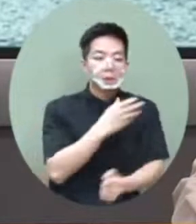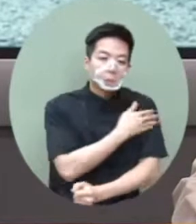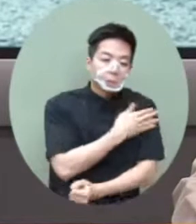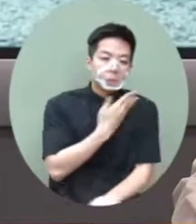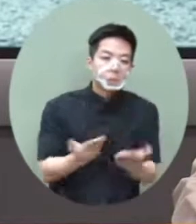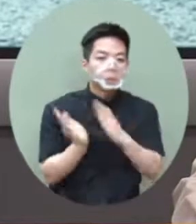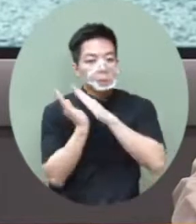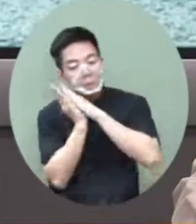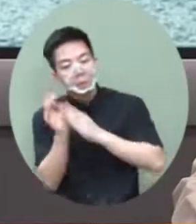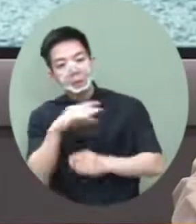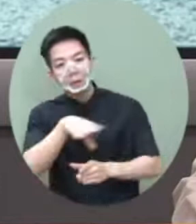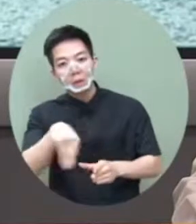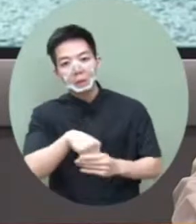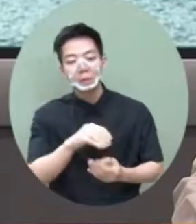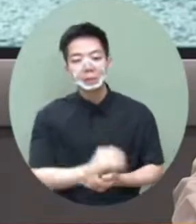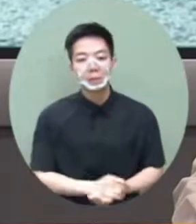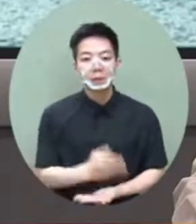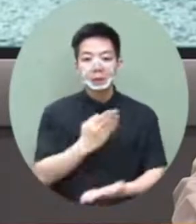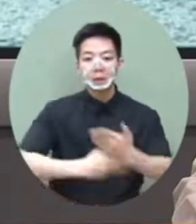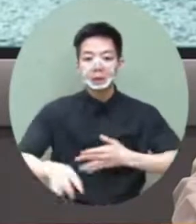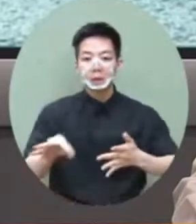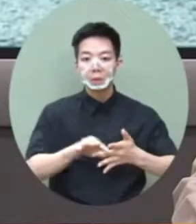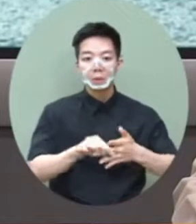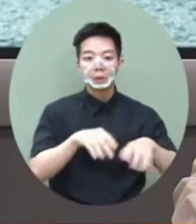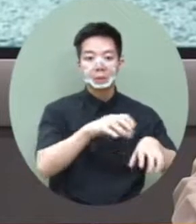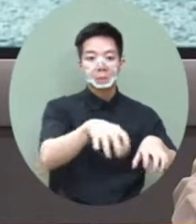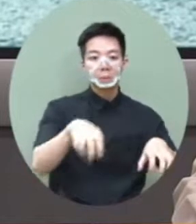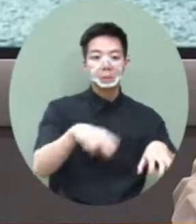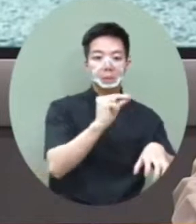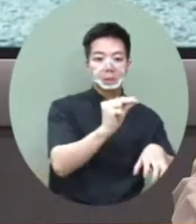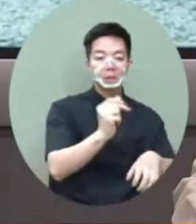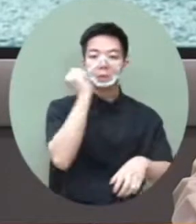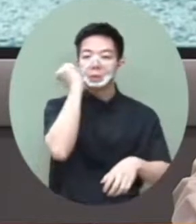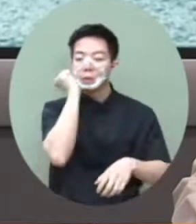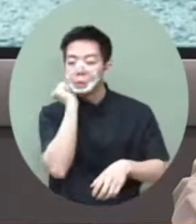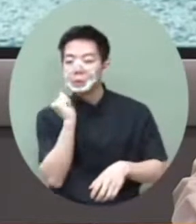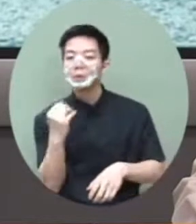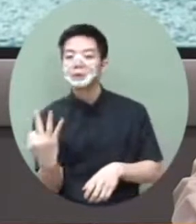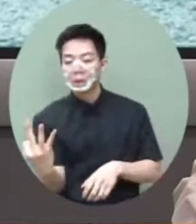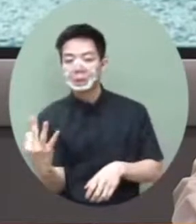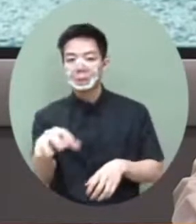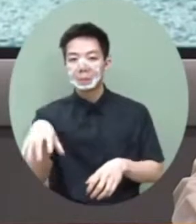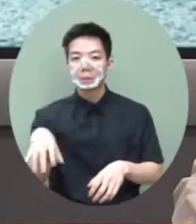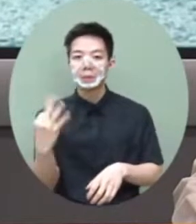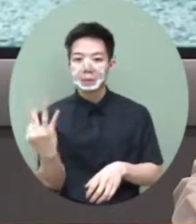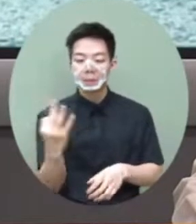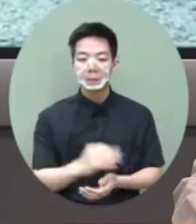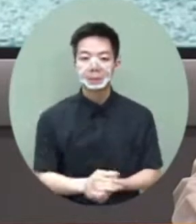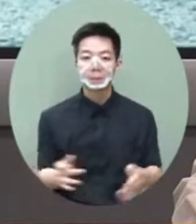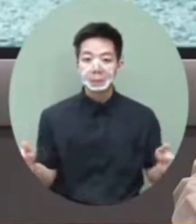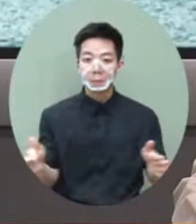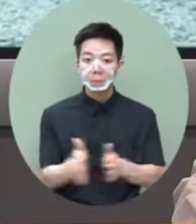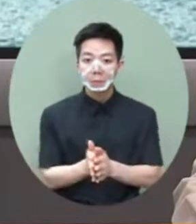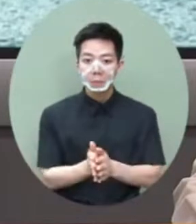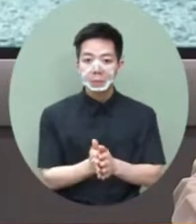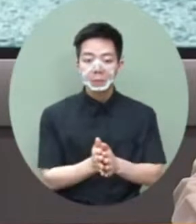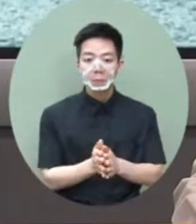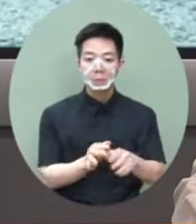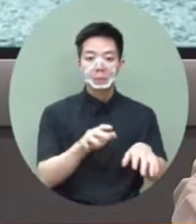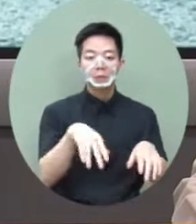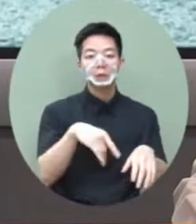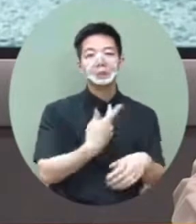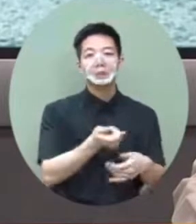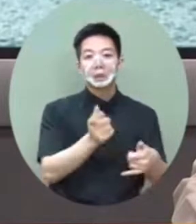of cases, including seven residential care homes for people with disability and